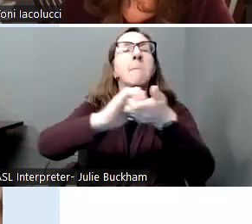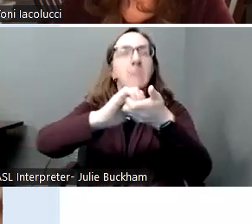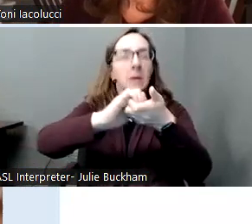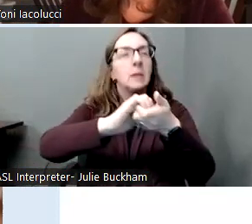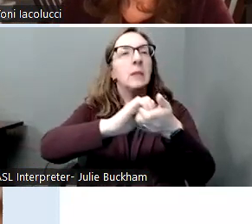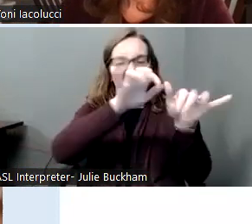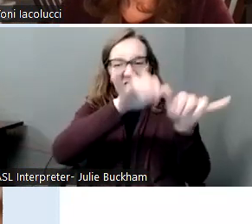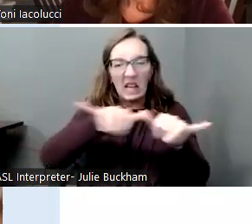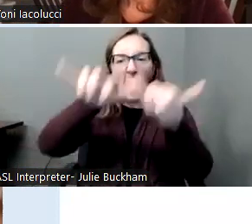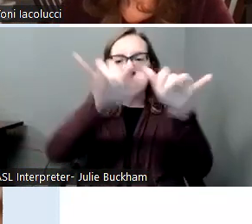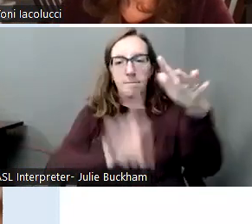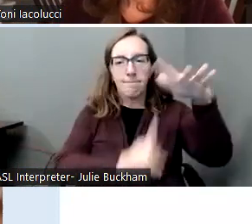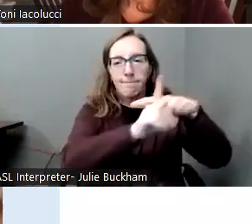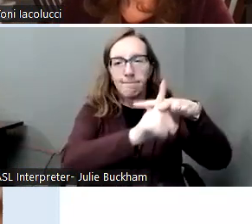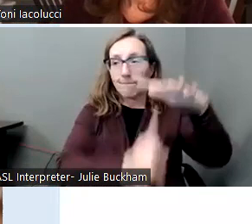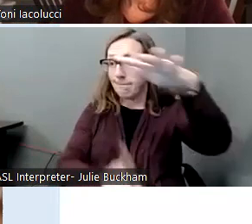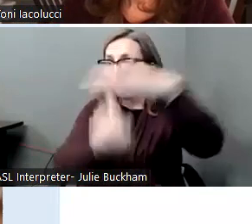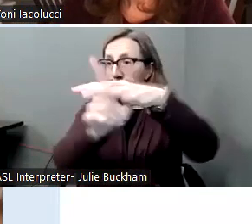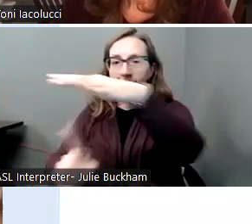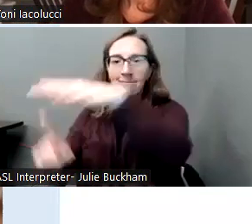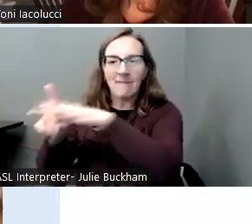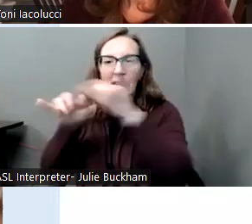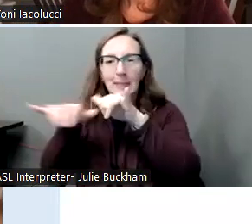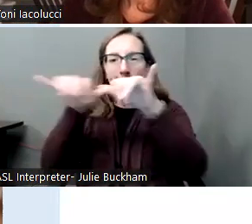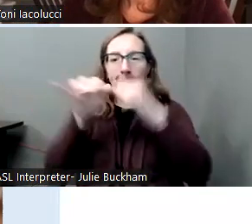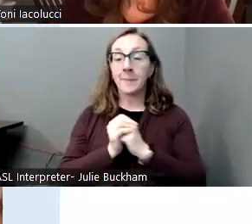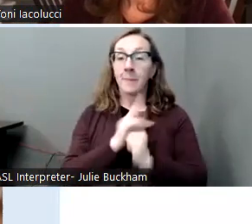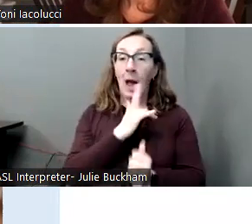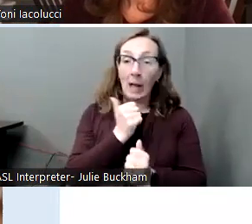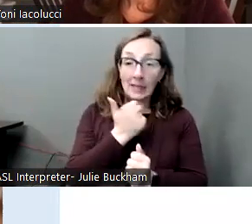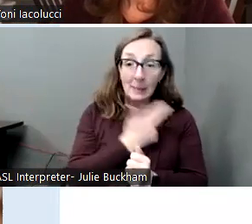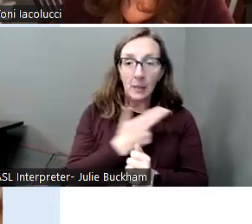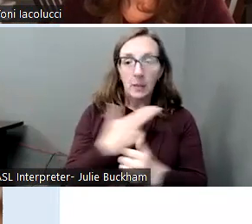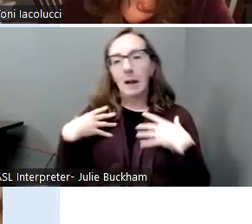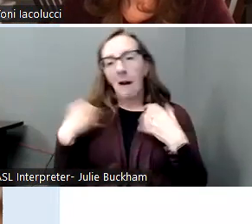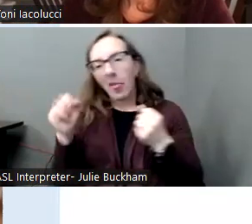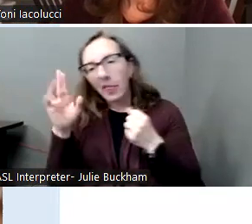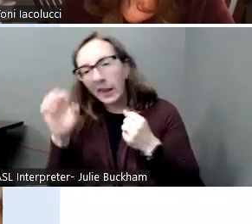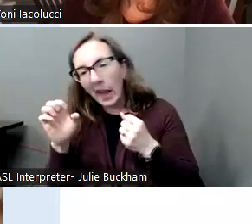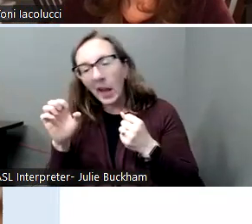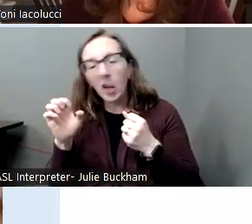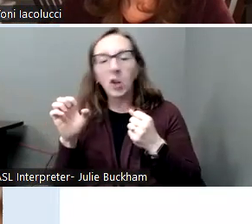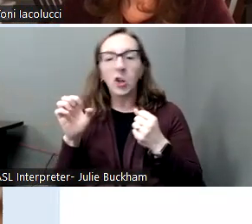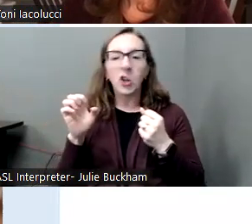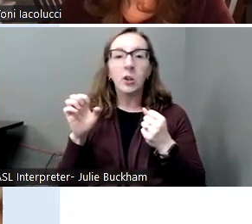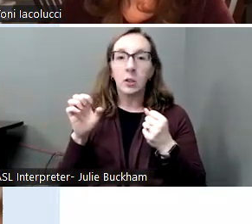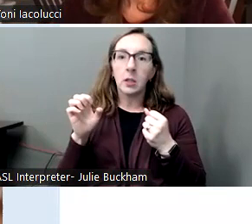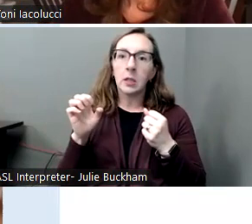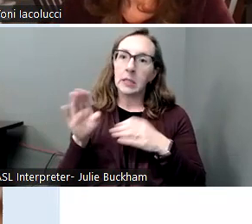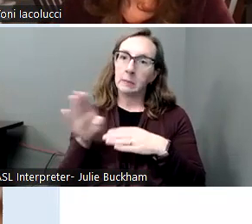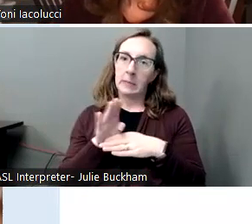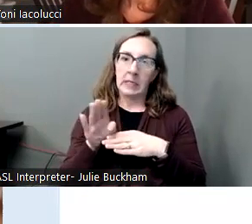that hospital and healthcare systems settings are very busy